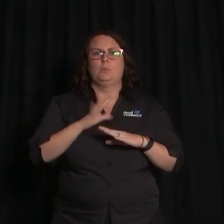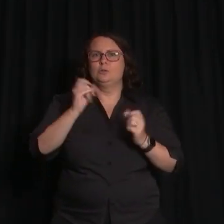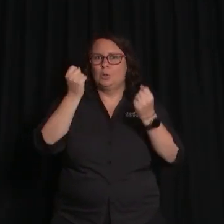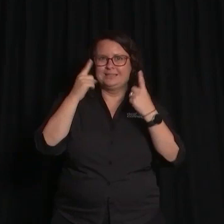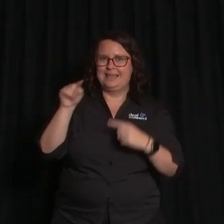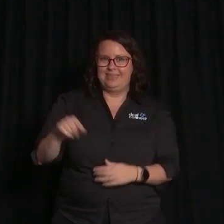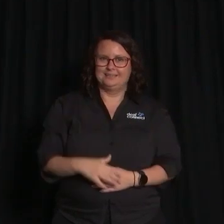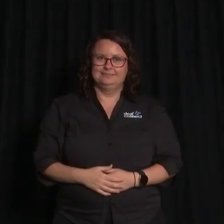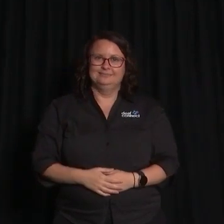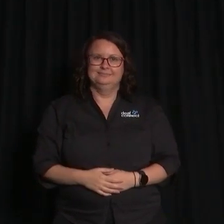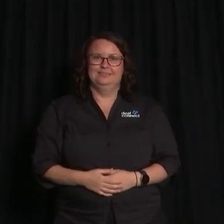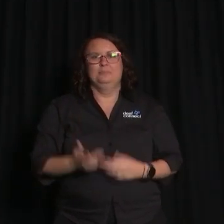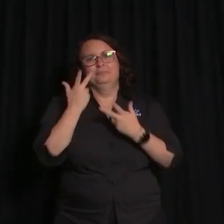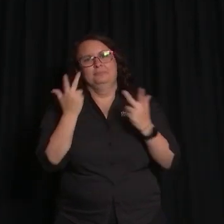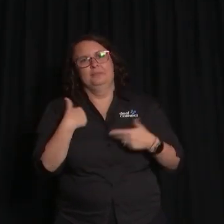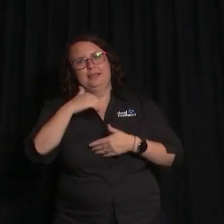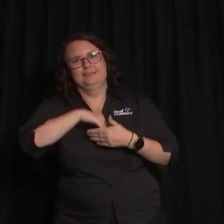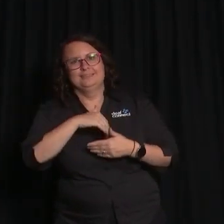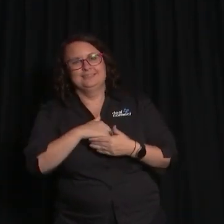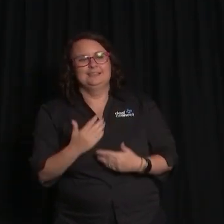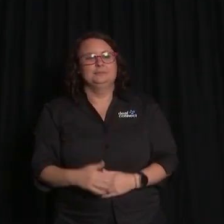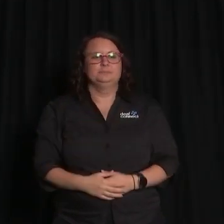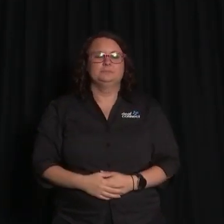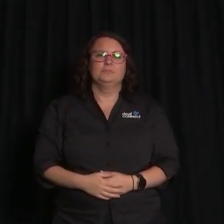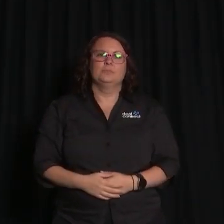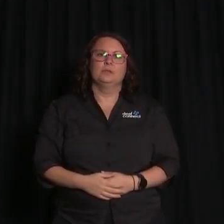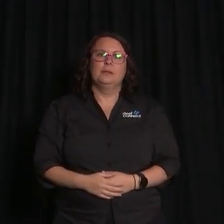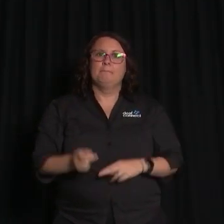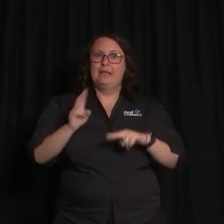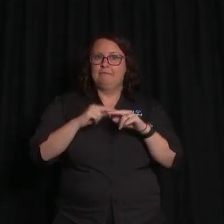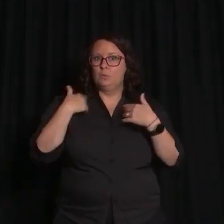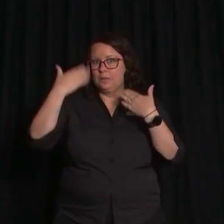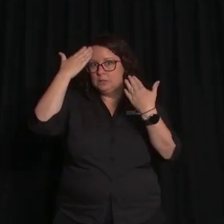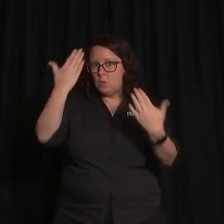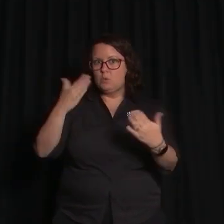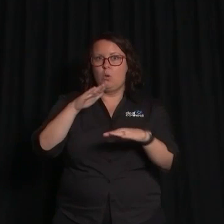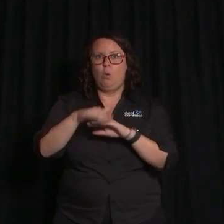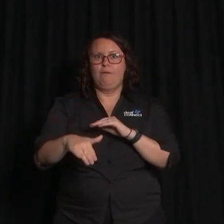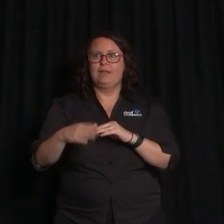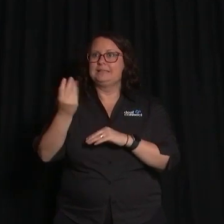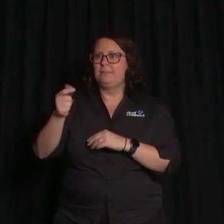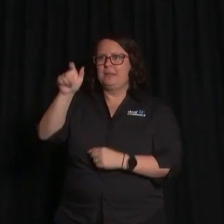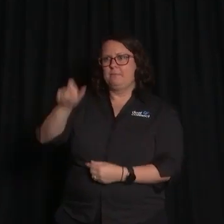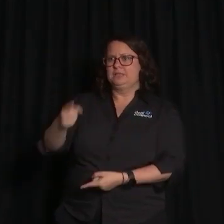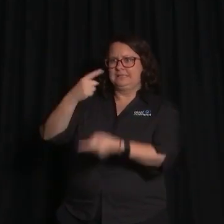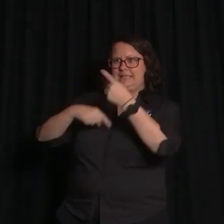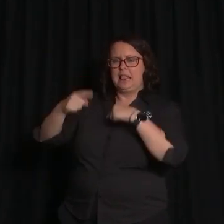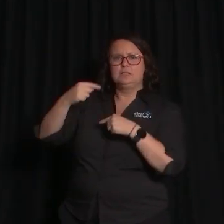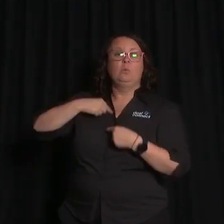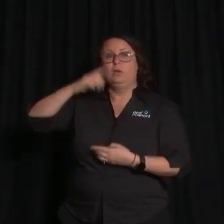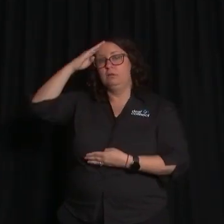Personal failing. And what we do, if we don't know something about a particular thing that a patient's telling us, is we close